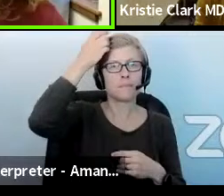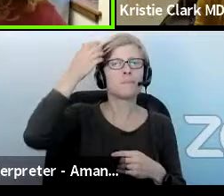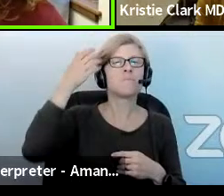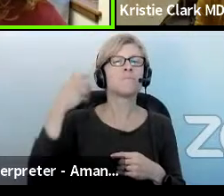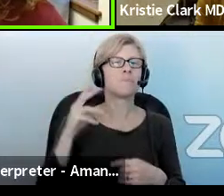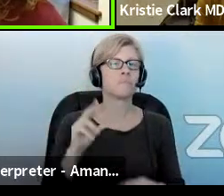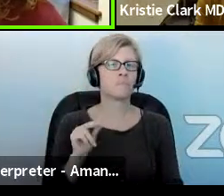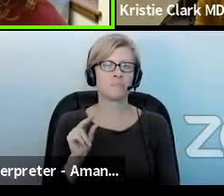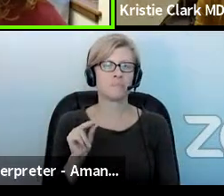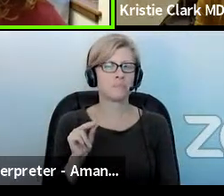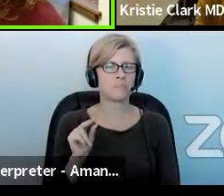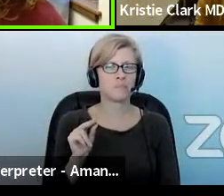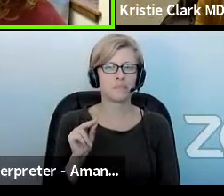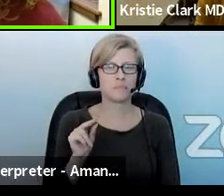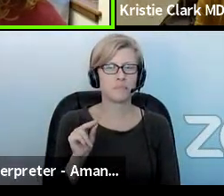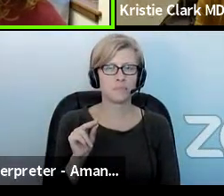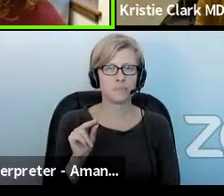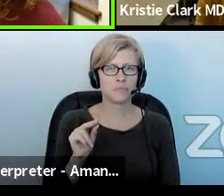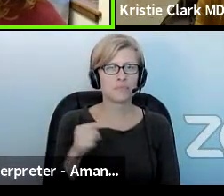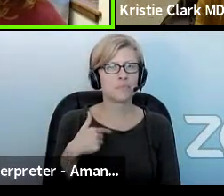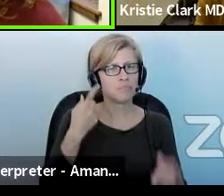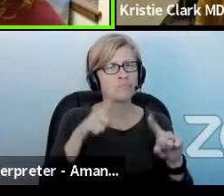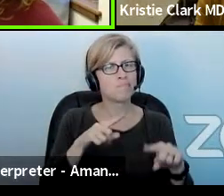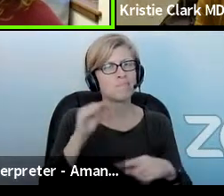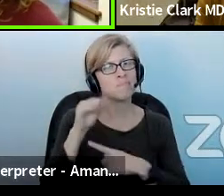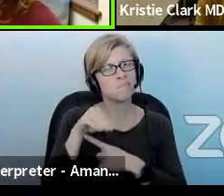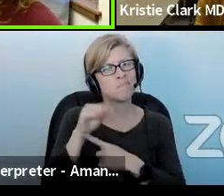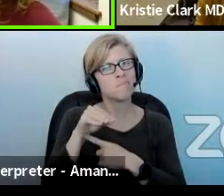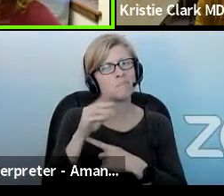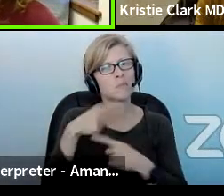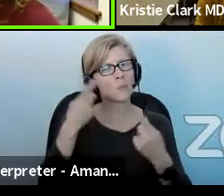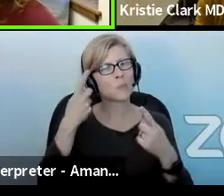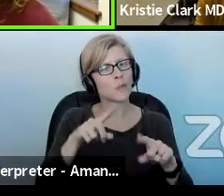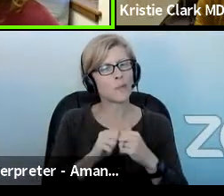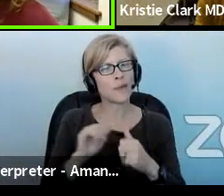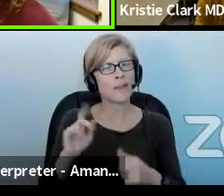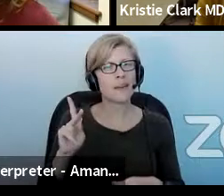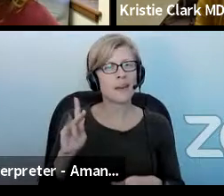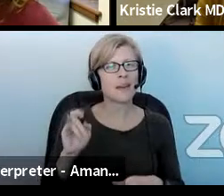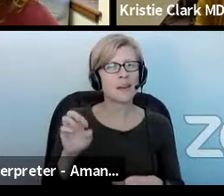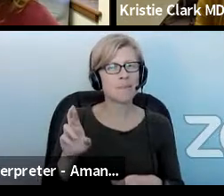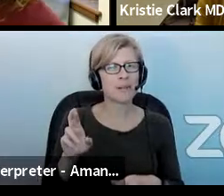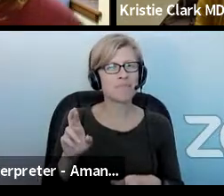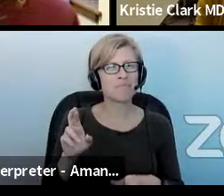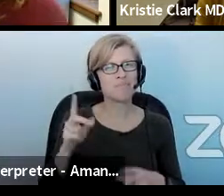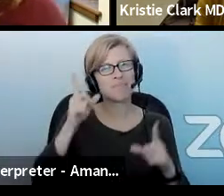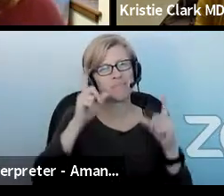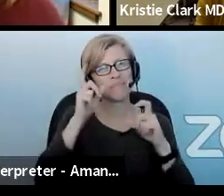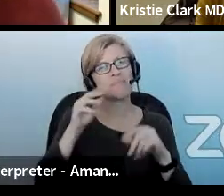No, I think I was just agreeing with Kimber facially.